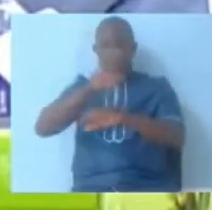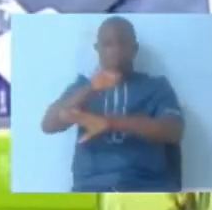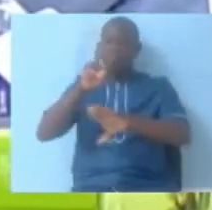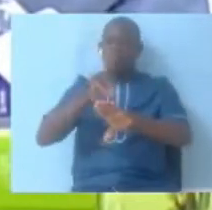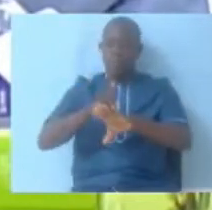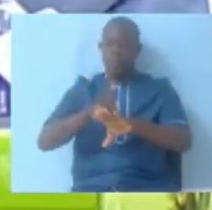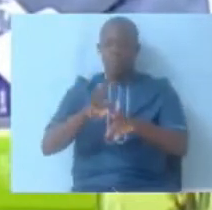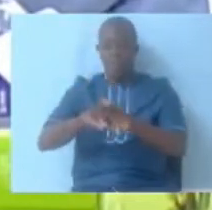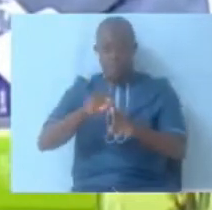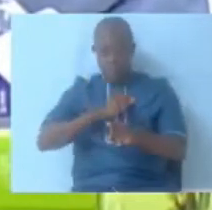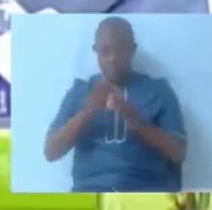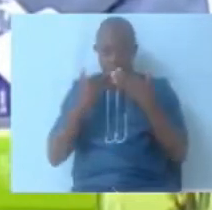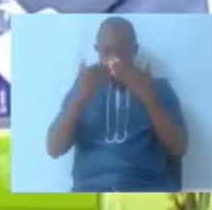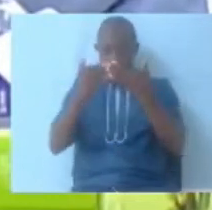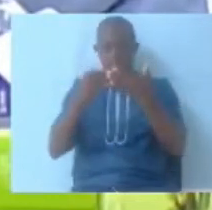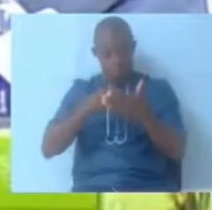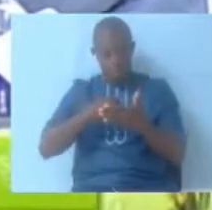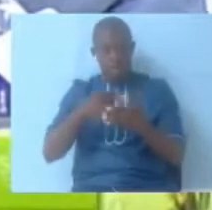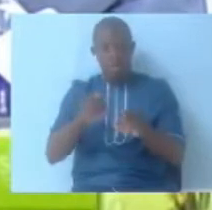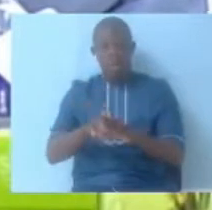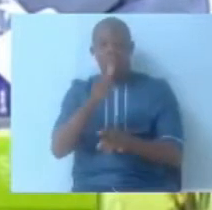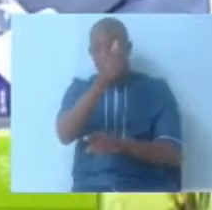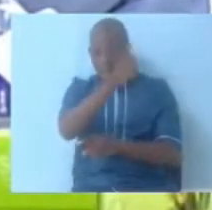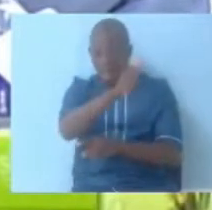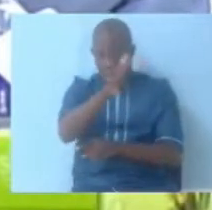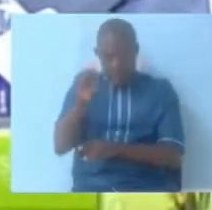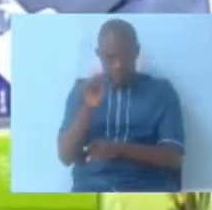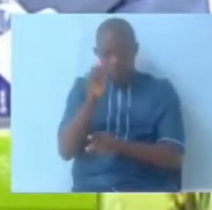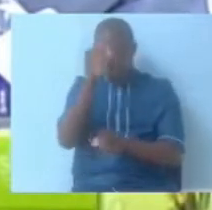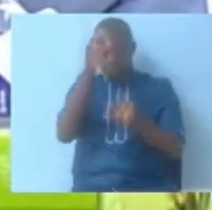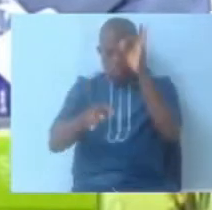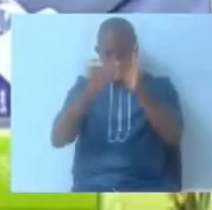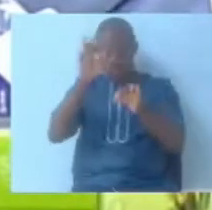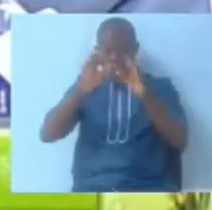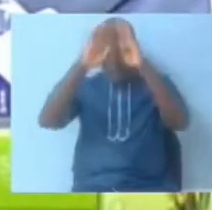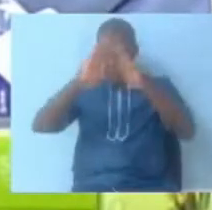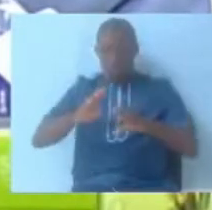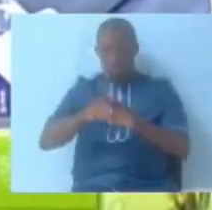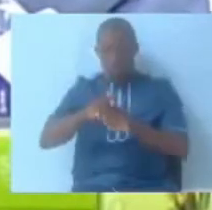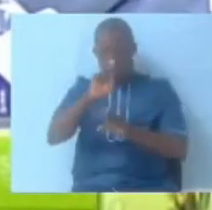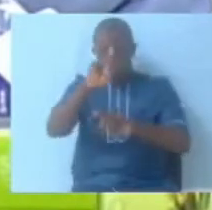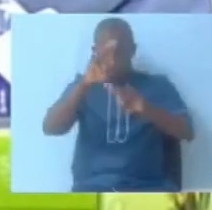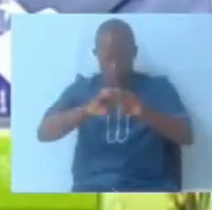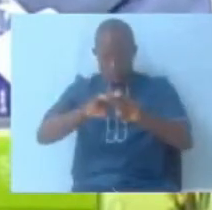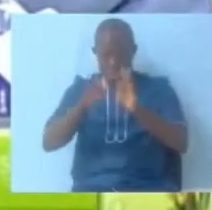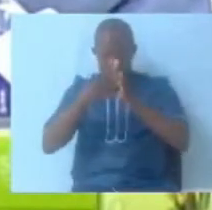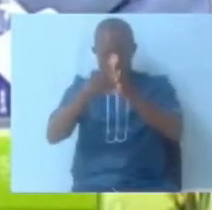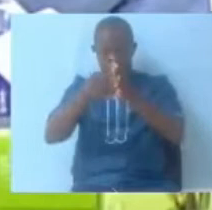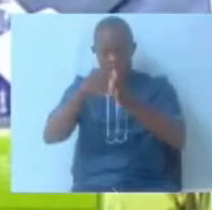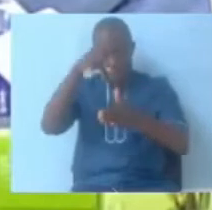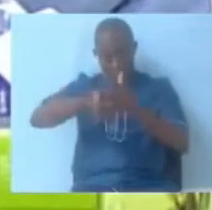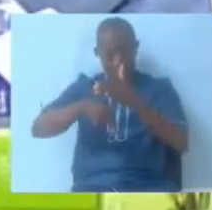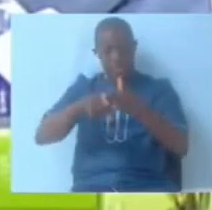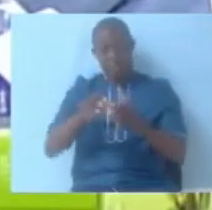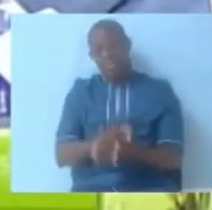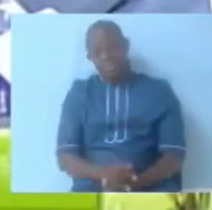bundala. Told me, said, for every case you preside over here, akonye isita kiti wo kiti kuna